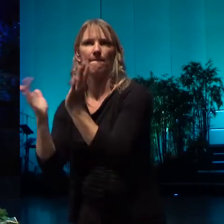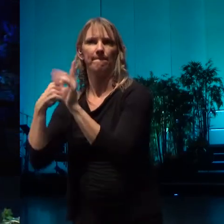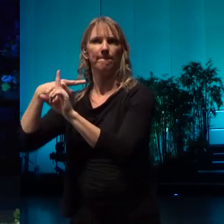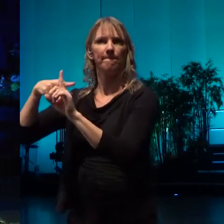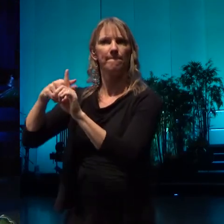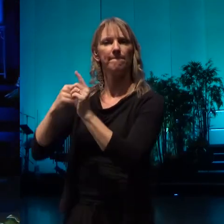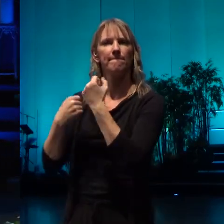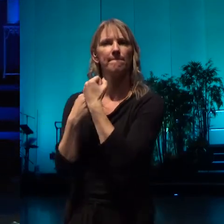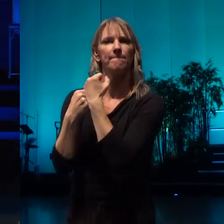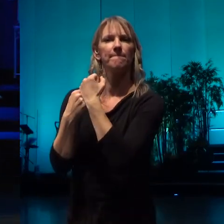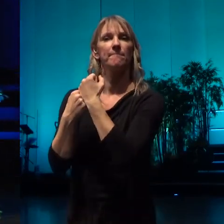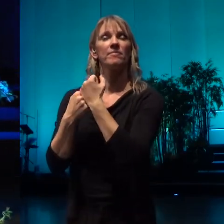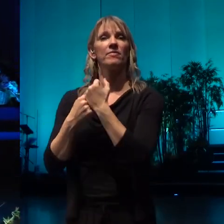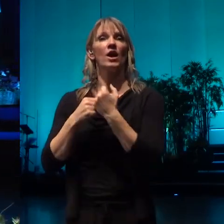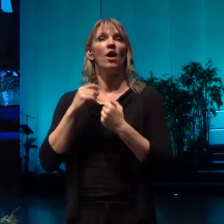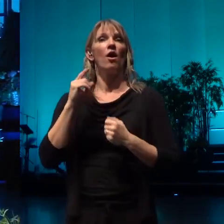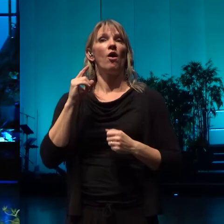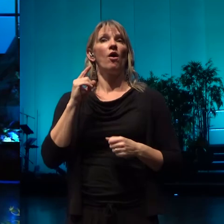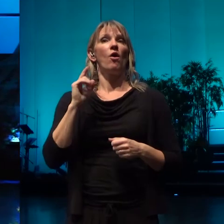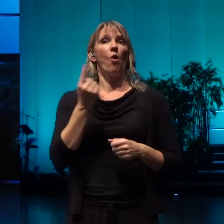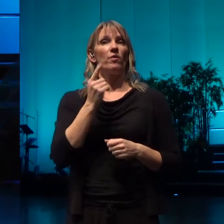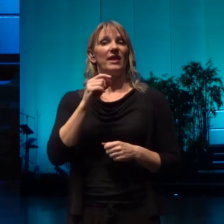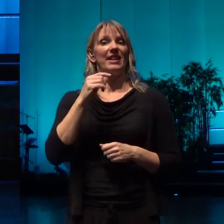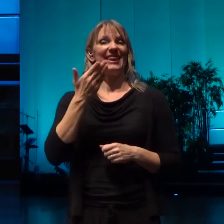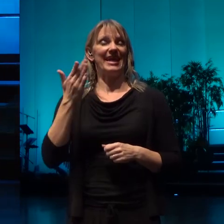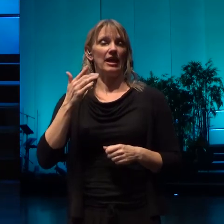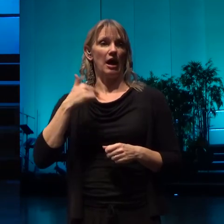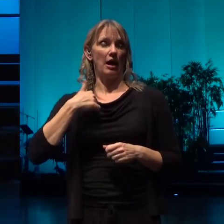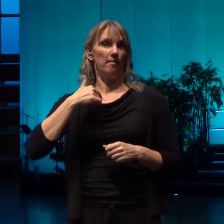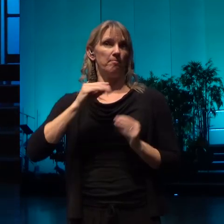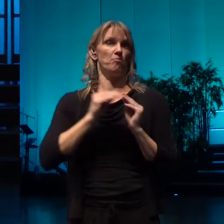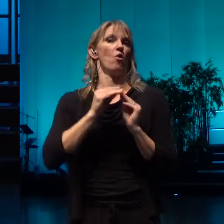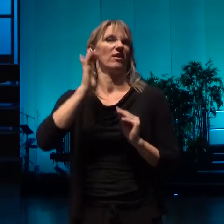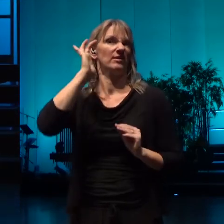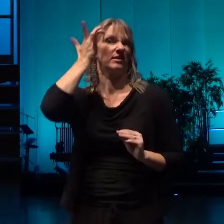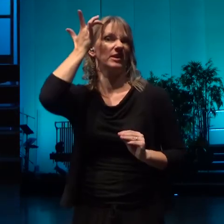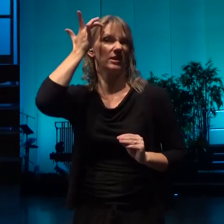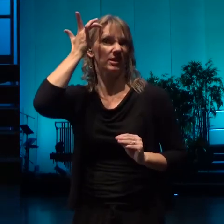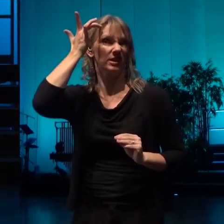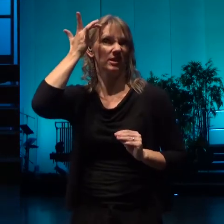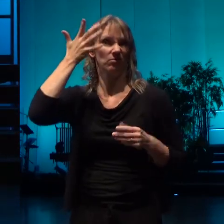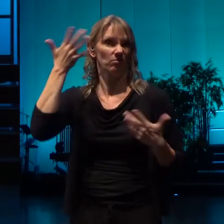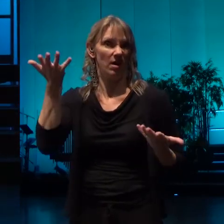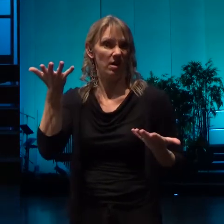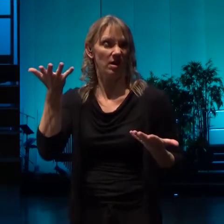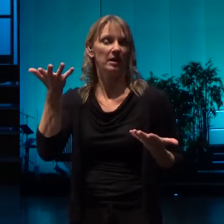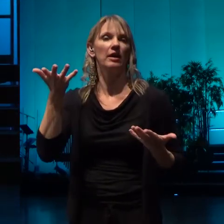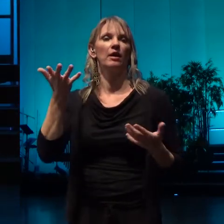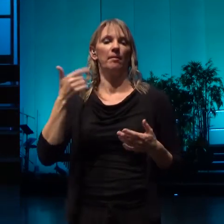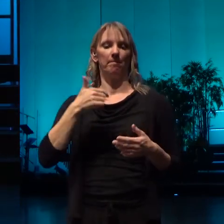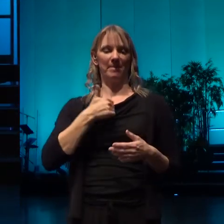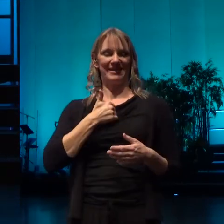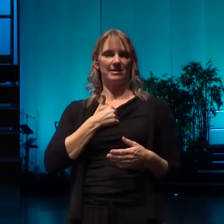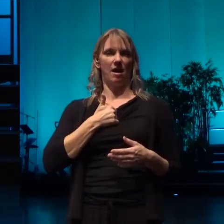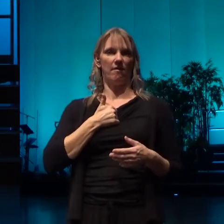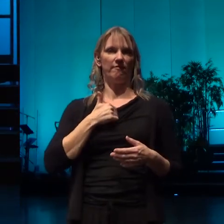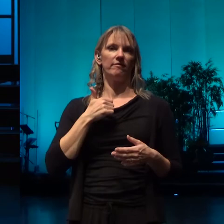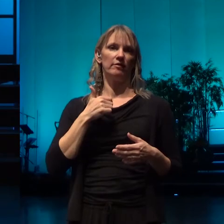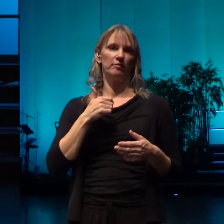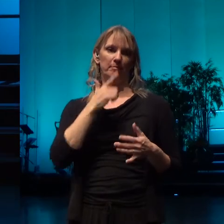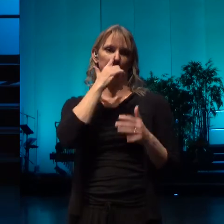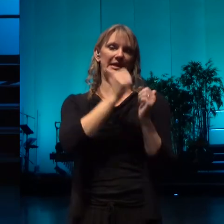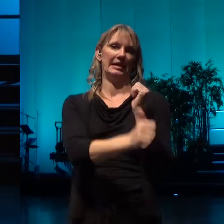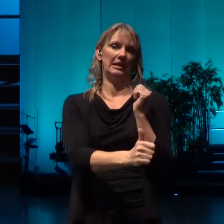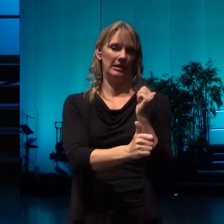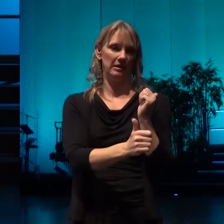only thing I'm sicker of than people being mean is being mean myself. You know, they say if you don't have anything nice to